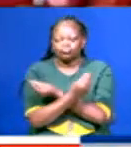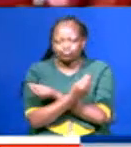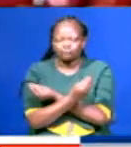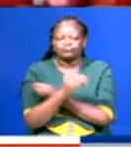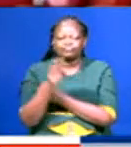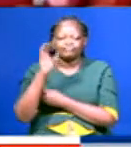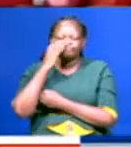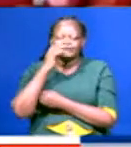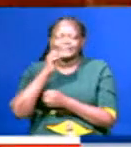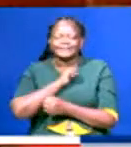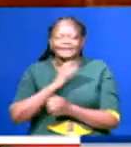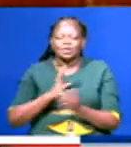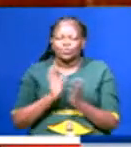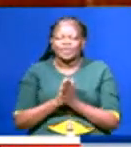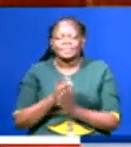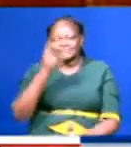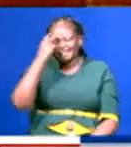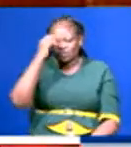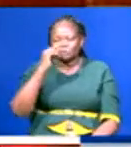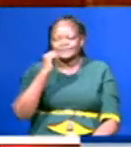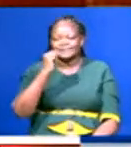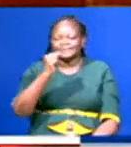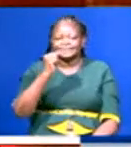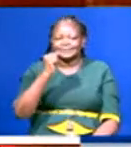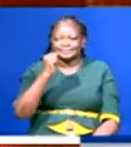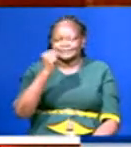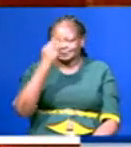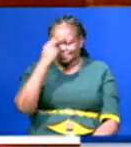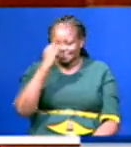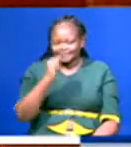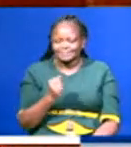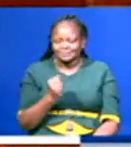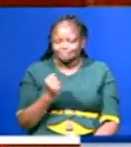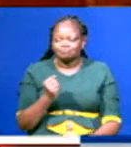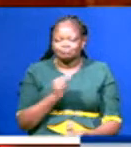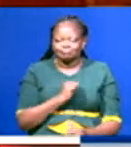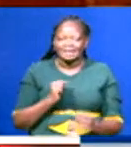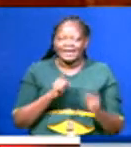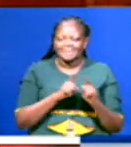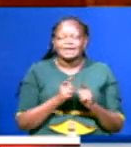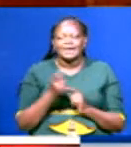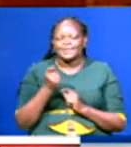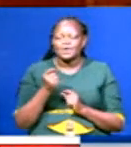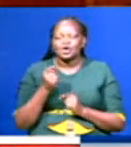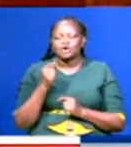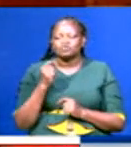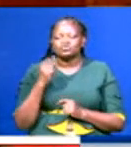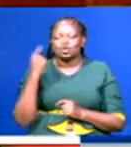Dulo with Narok Senator Ledama Olekina as the minority whip, and also